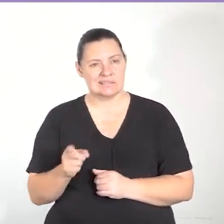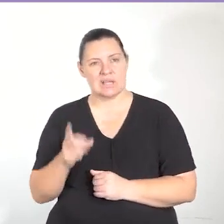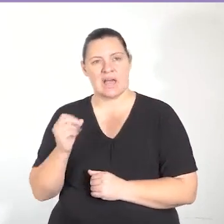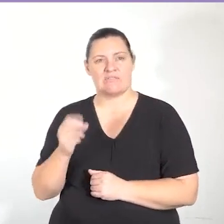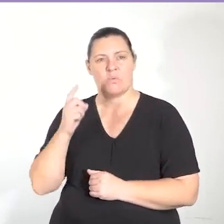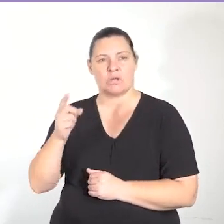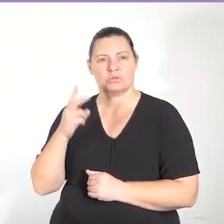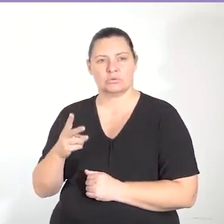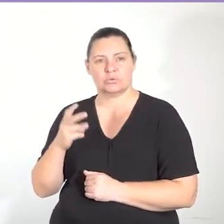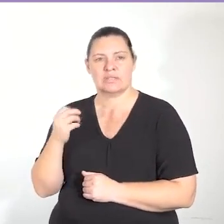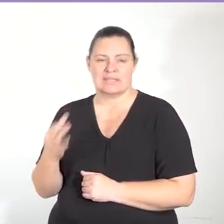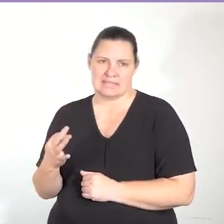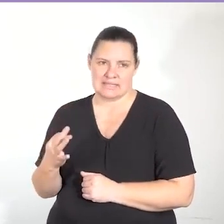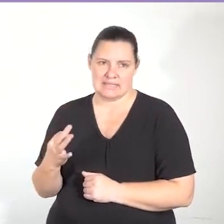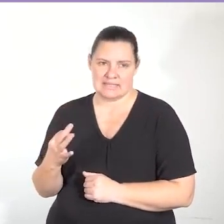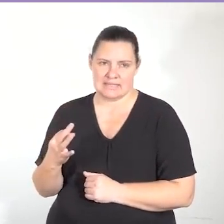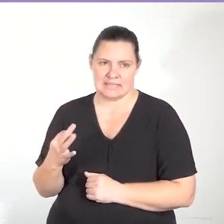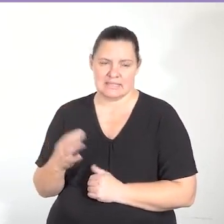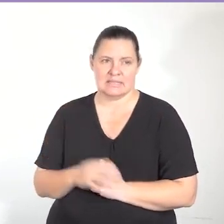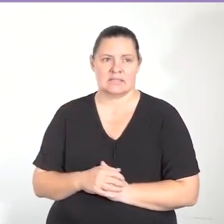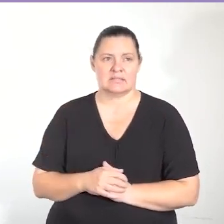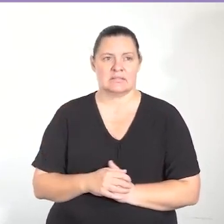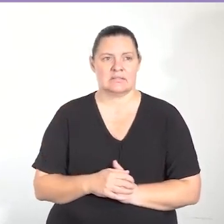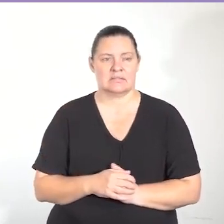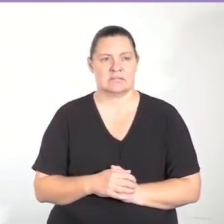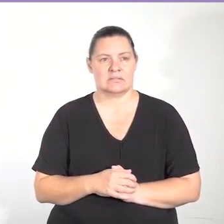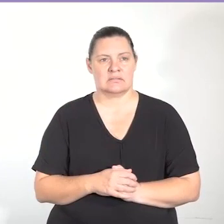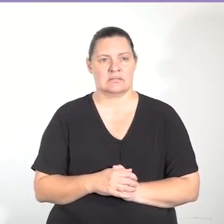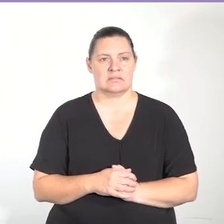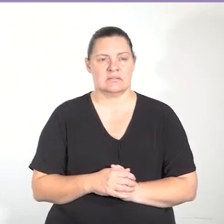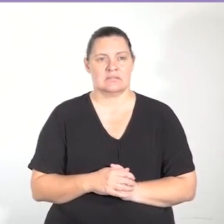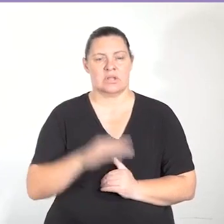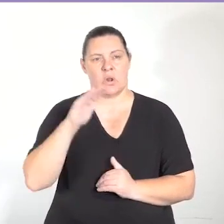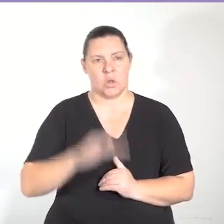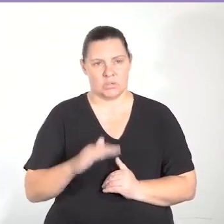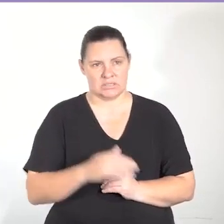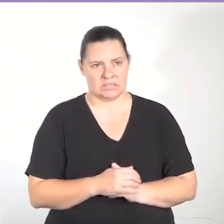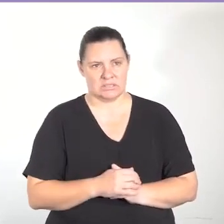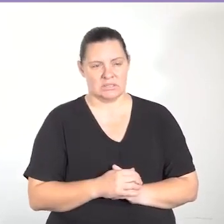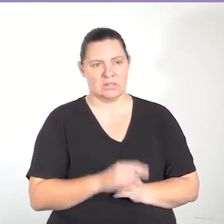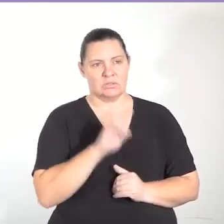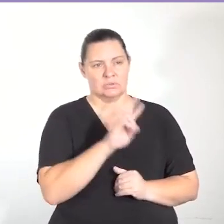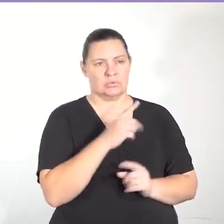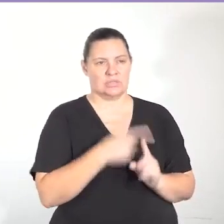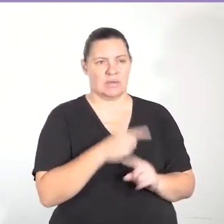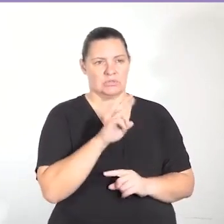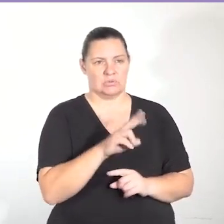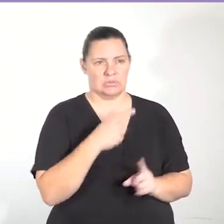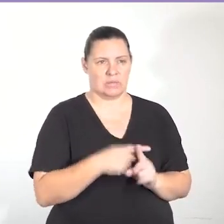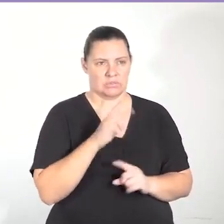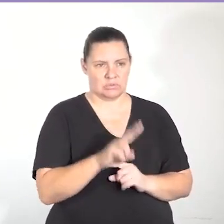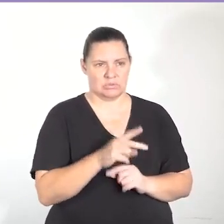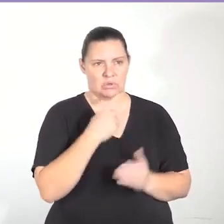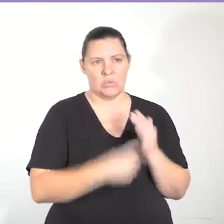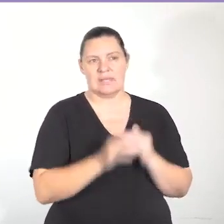this side, we've got 1, 2, 3 2's. So that is the lowest frequency, 2 times 2 times 2.